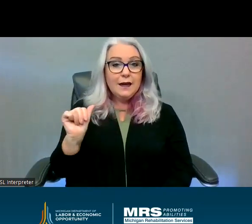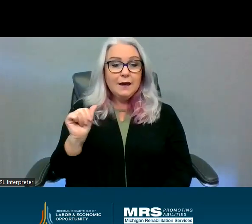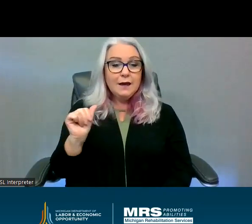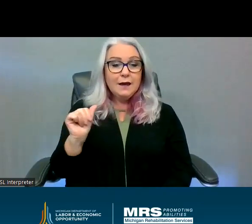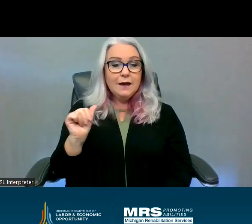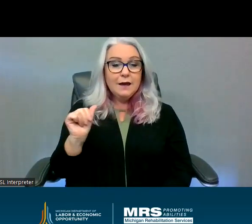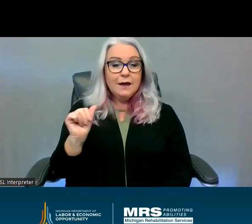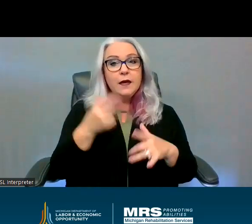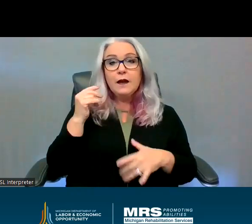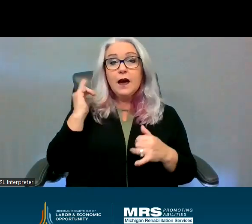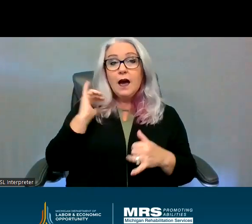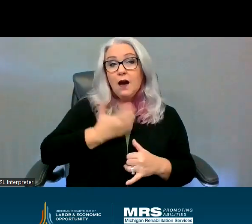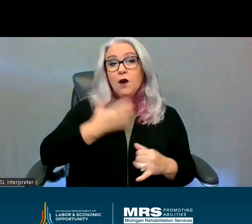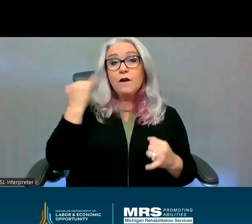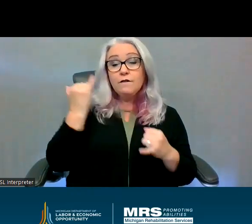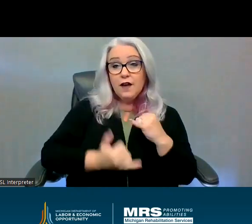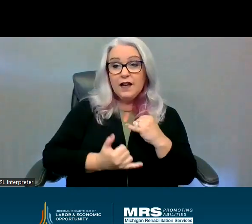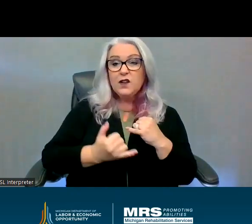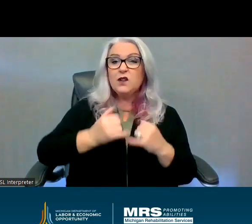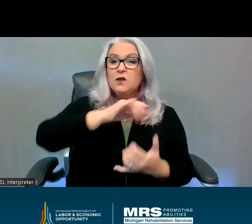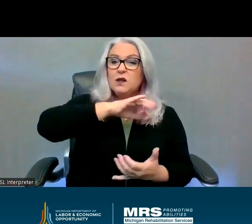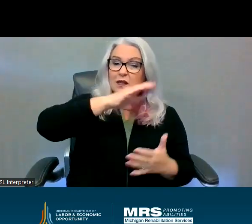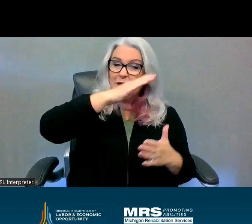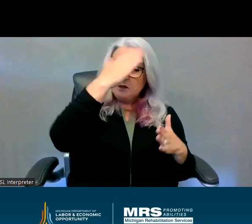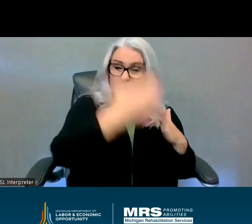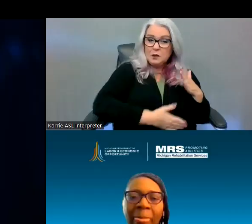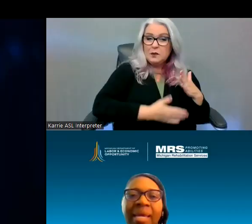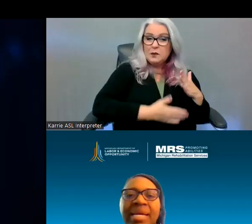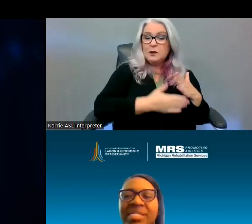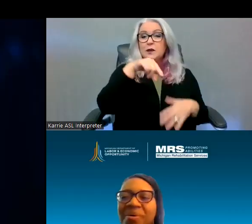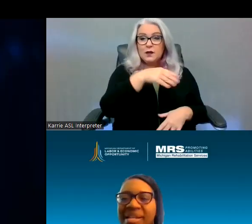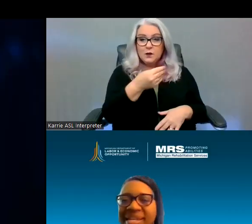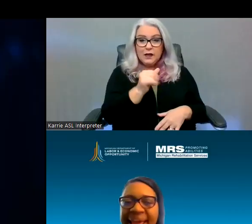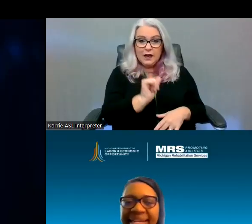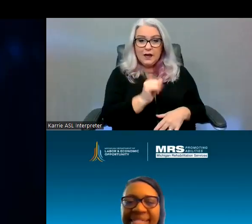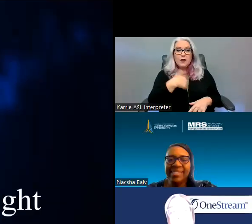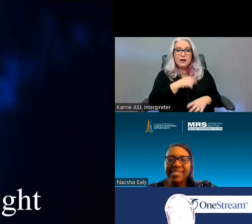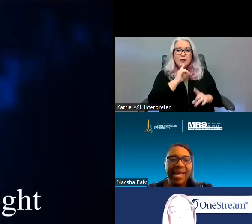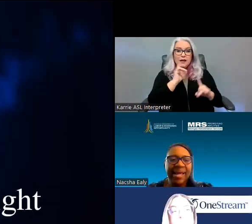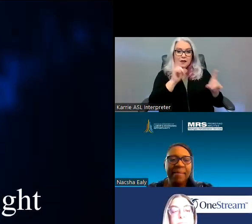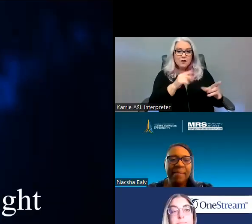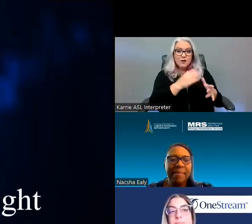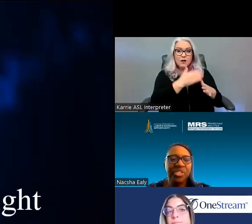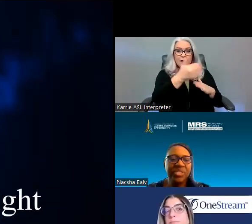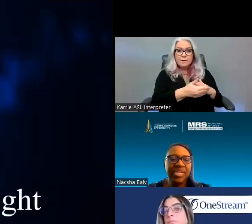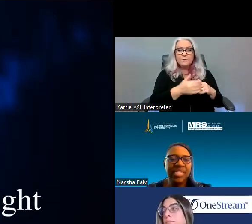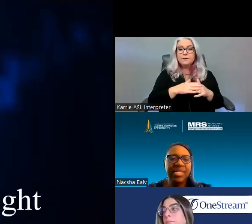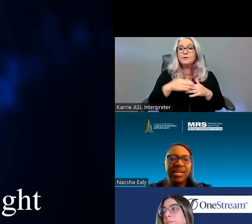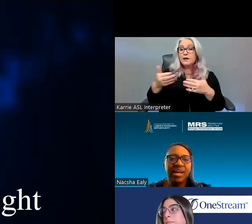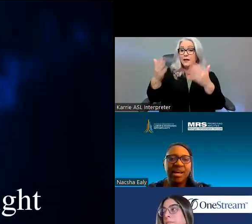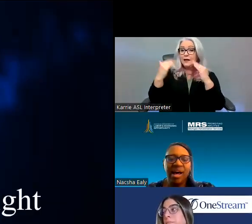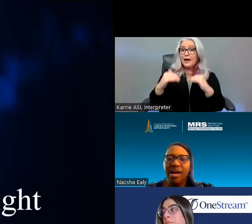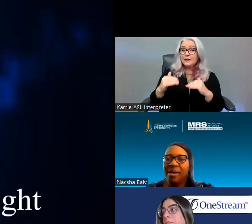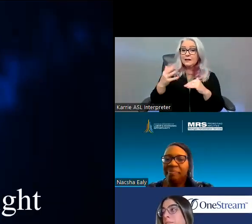the final overall Q&A, we can ask that question then. So next, I am